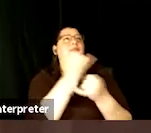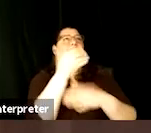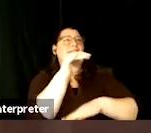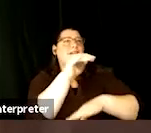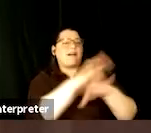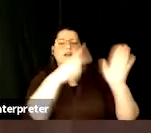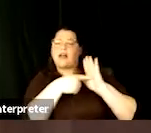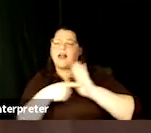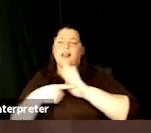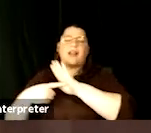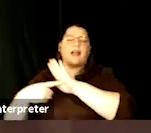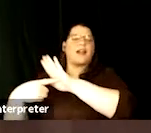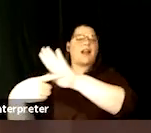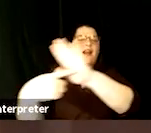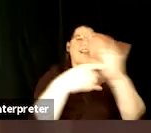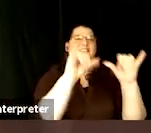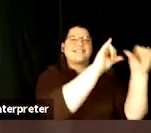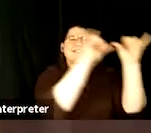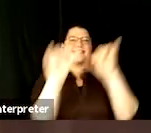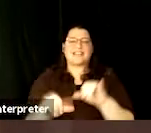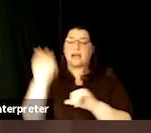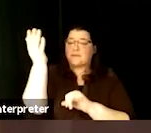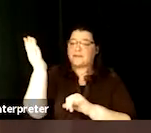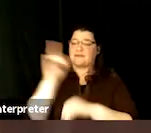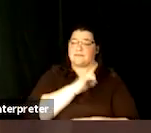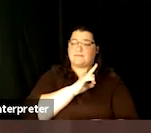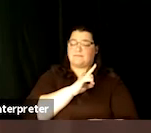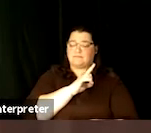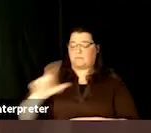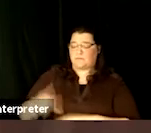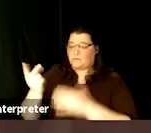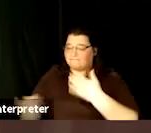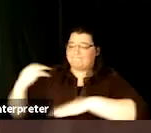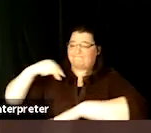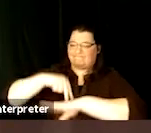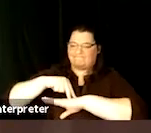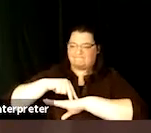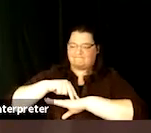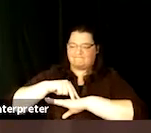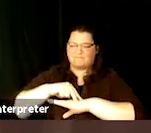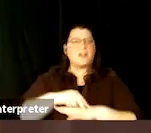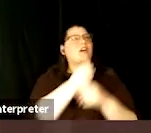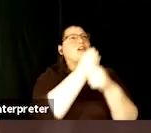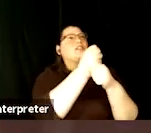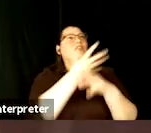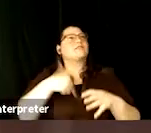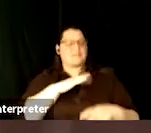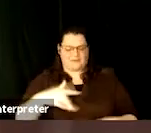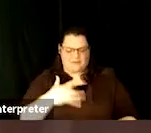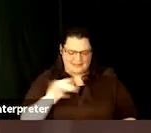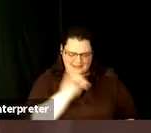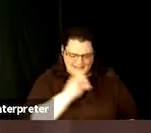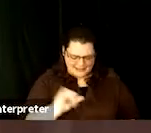spirit of adoption which is given to us in baptism, that we, being renewed both in body and mind, may